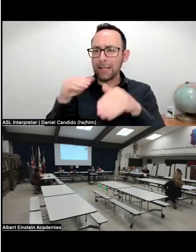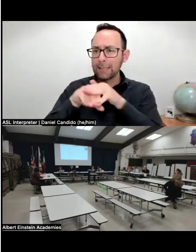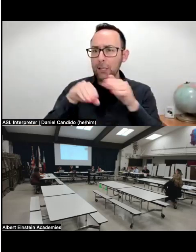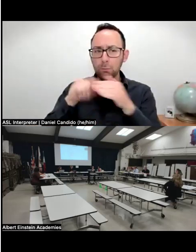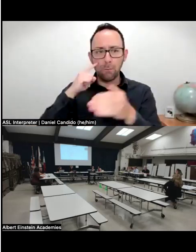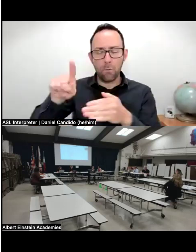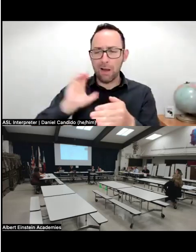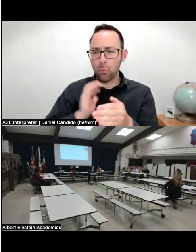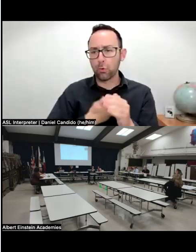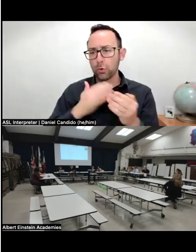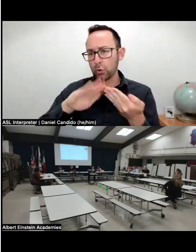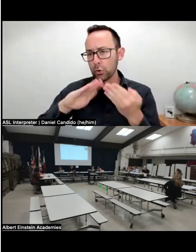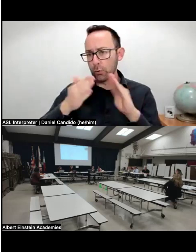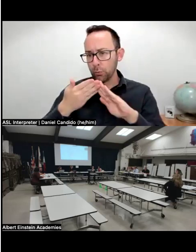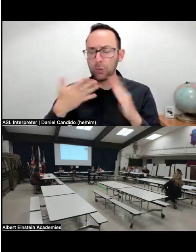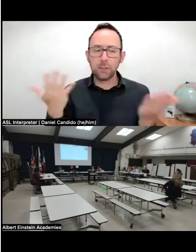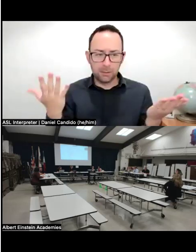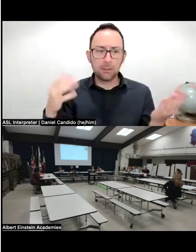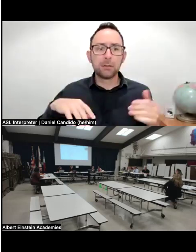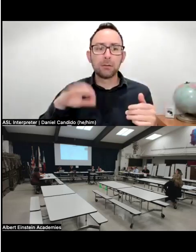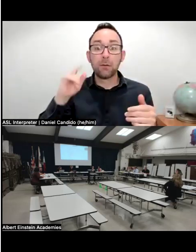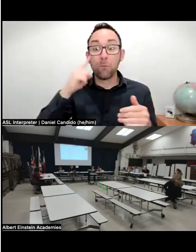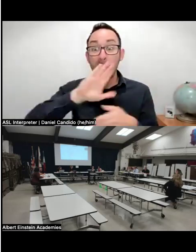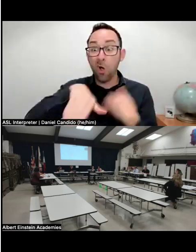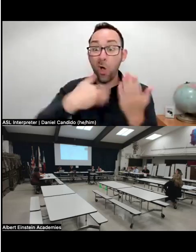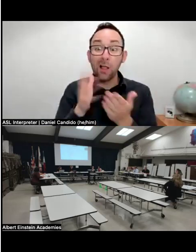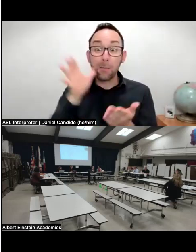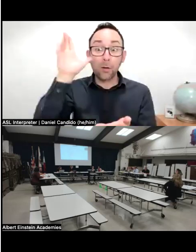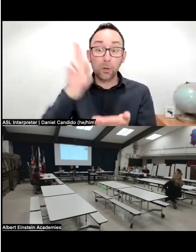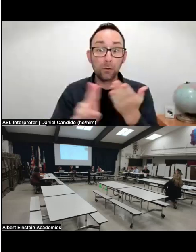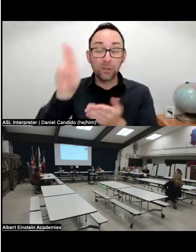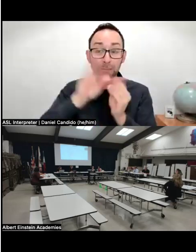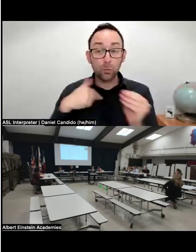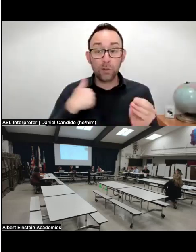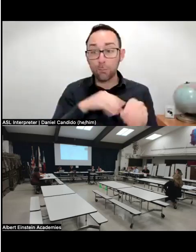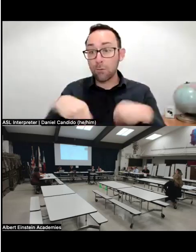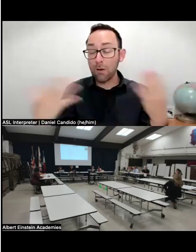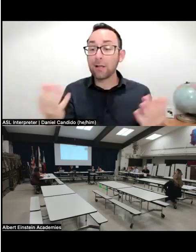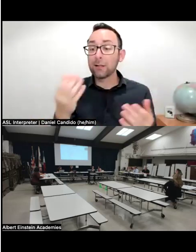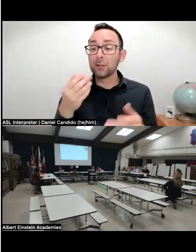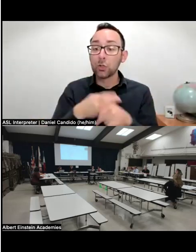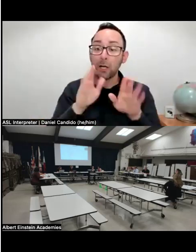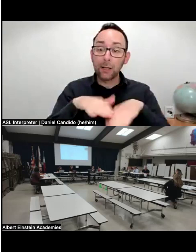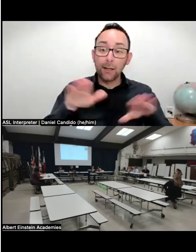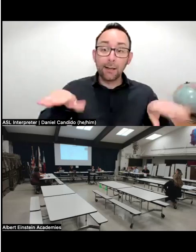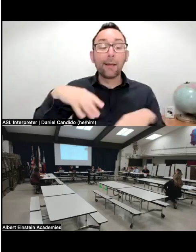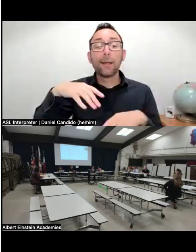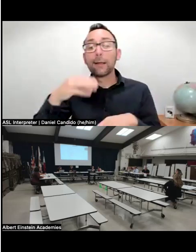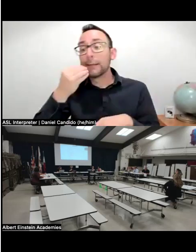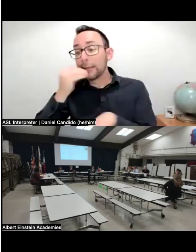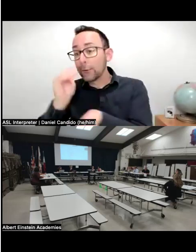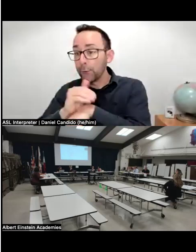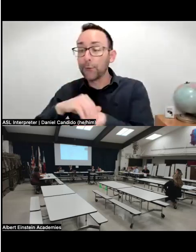So, I mean, this is for all of our parent universities. We provide childcare and dinner. For our DLAC meetings, we provide childcare and